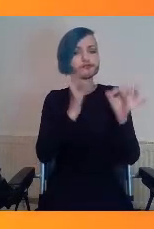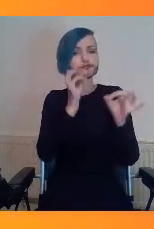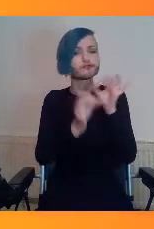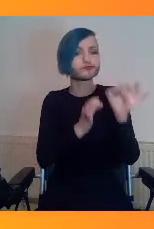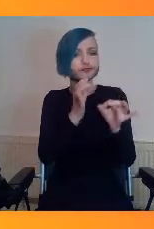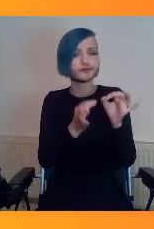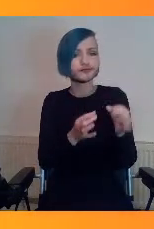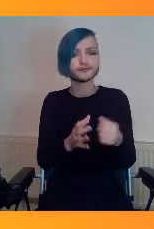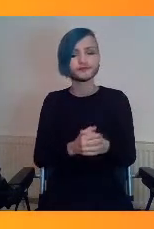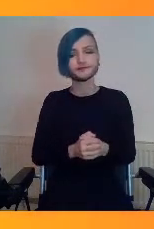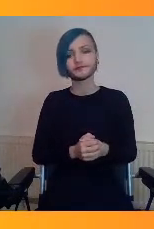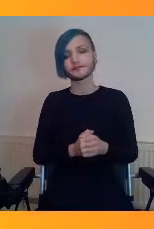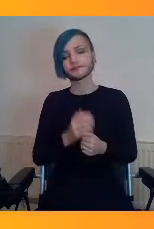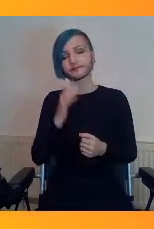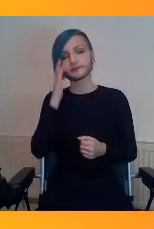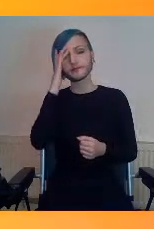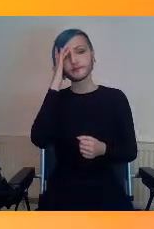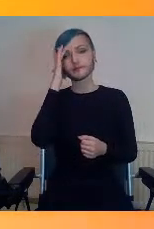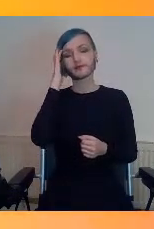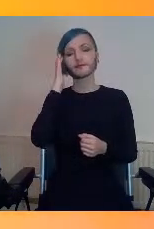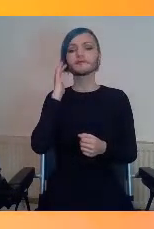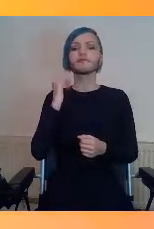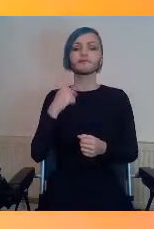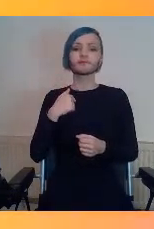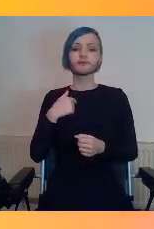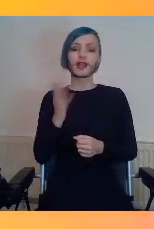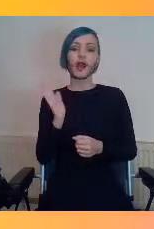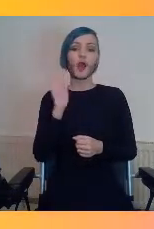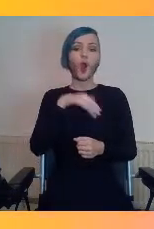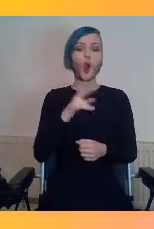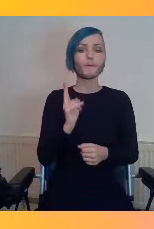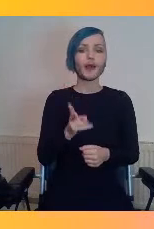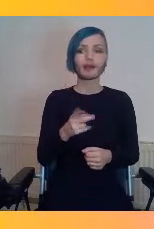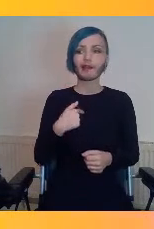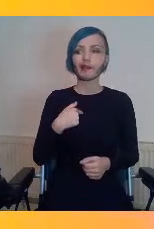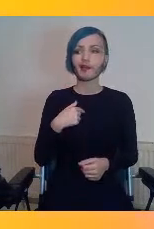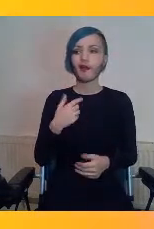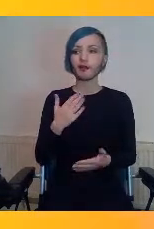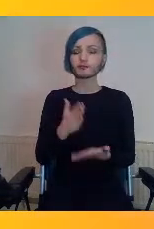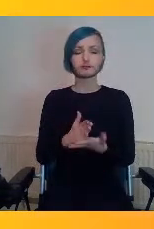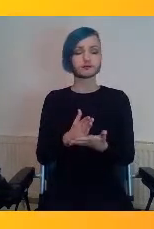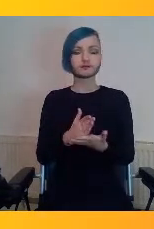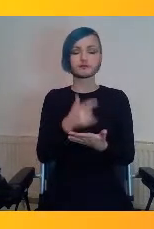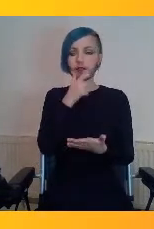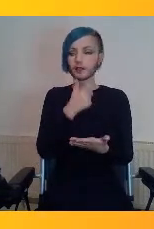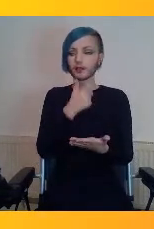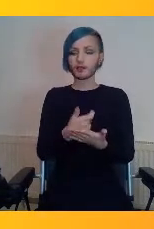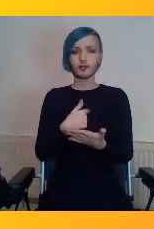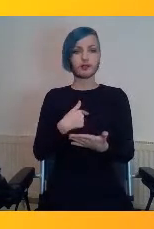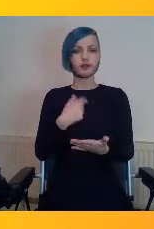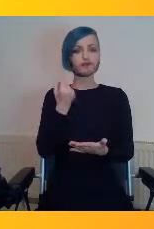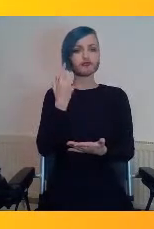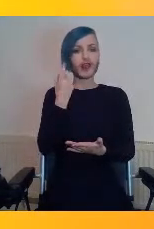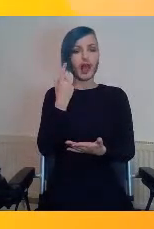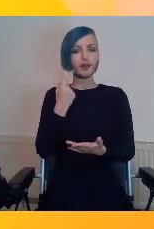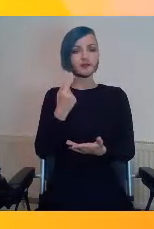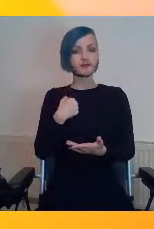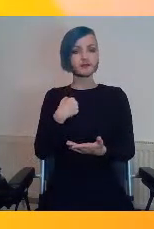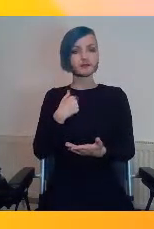I realized that I'm really a part of human rights community.